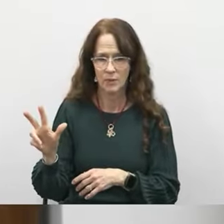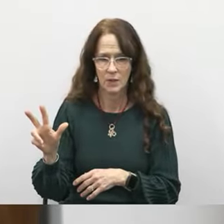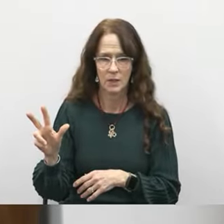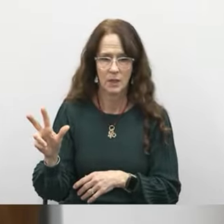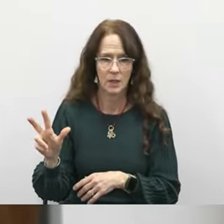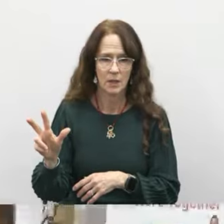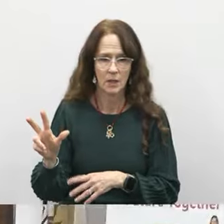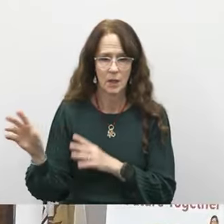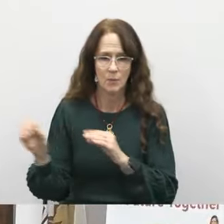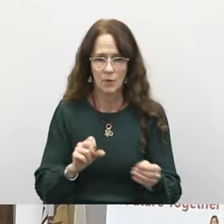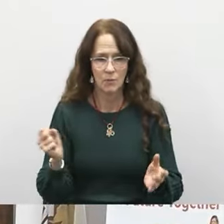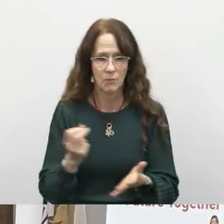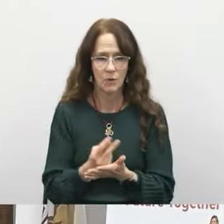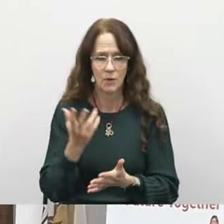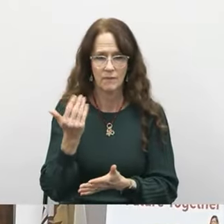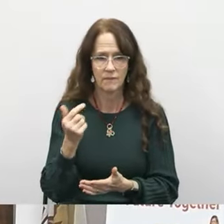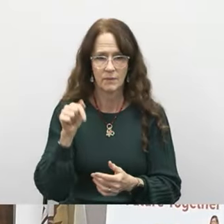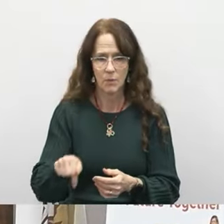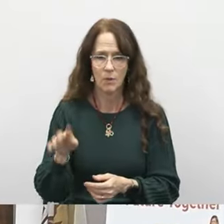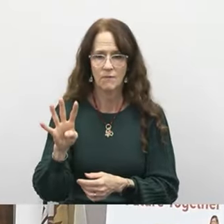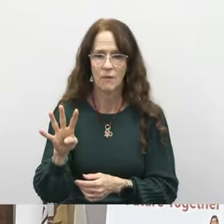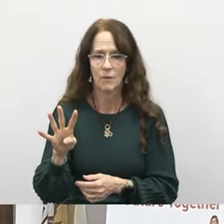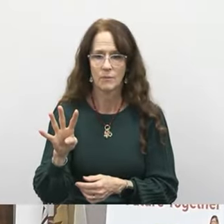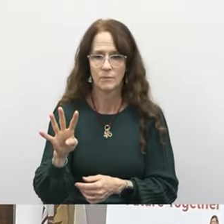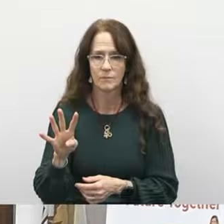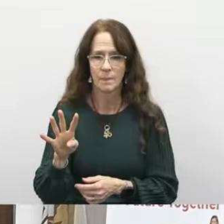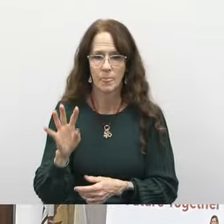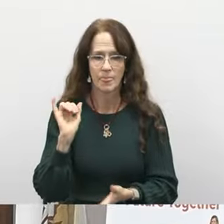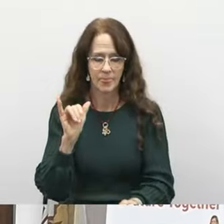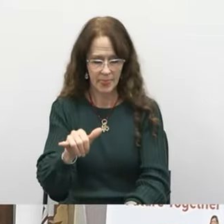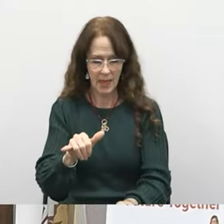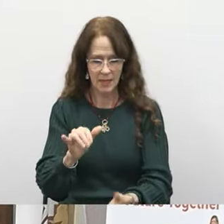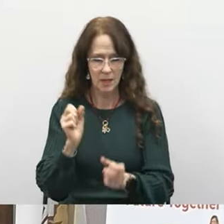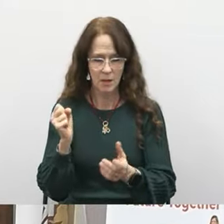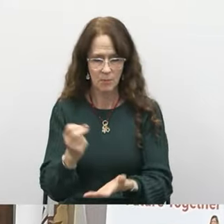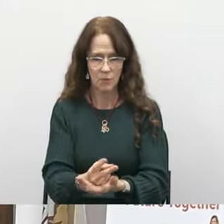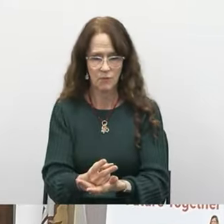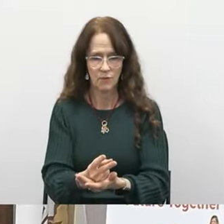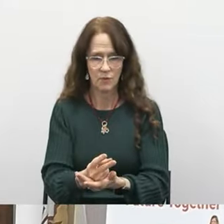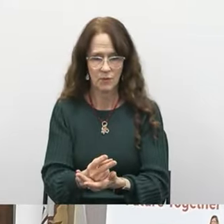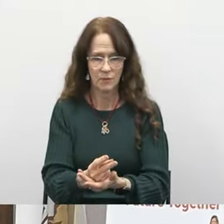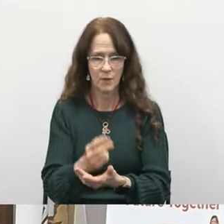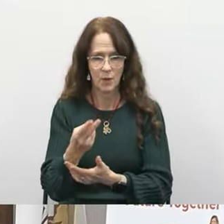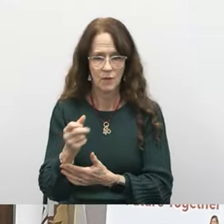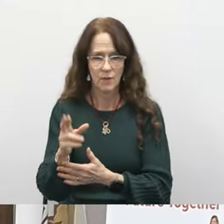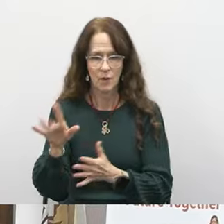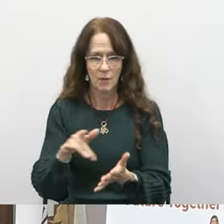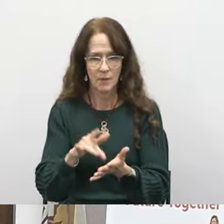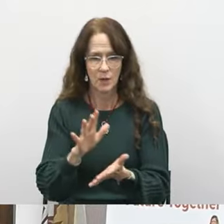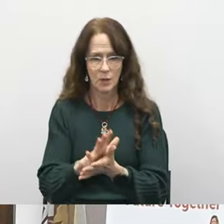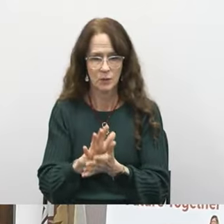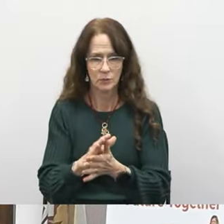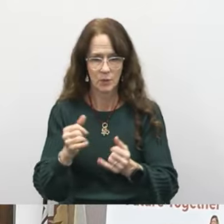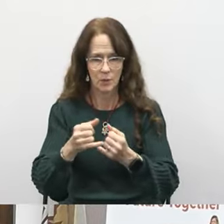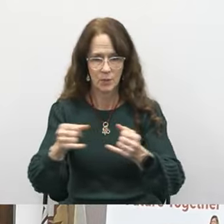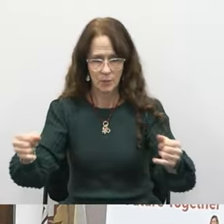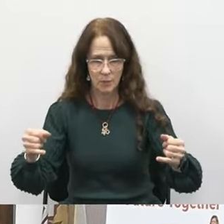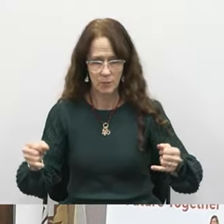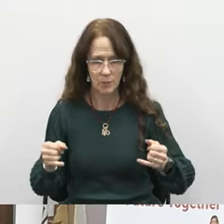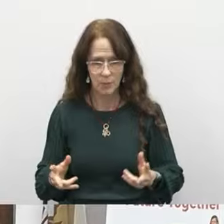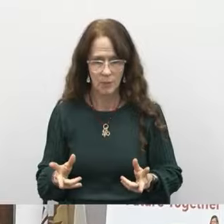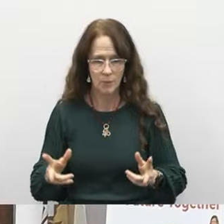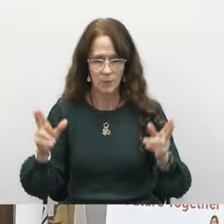So move to approve item 15.4. And that's the approval of Hoover Middle School boundary elimination